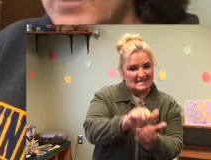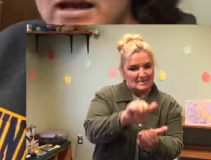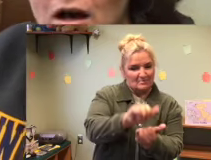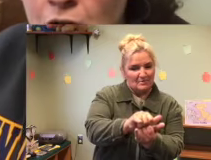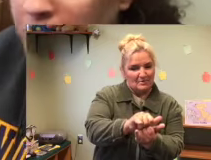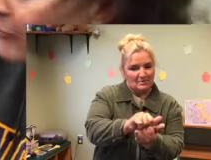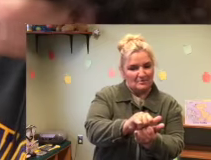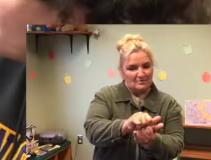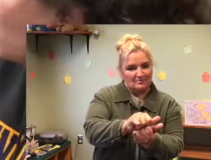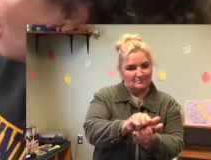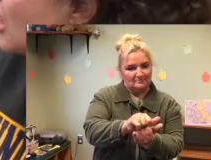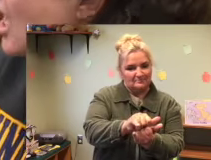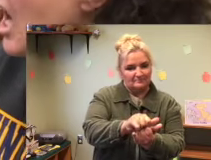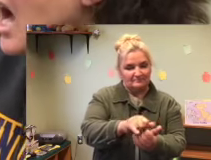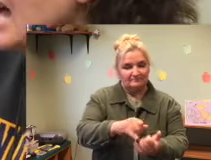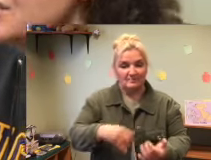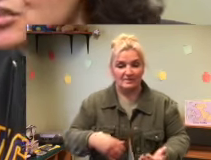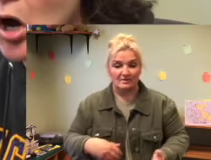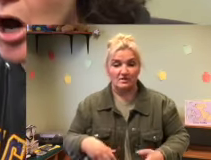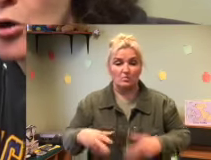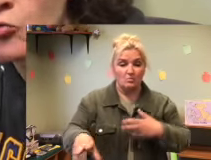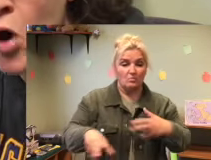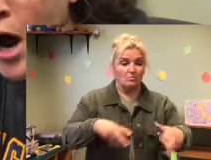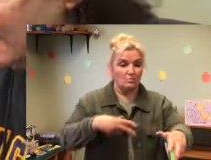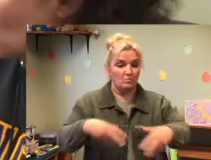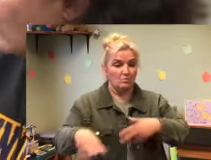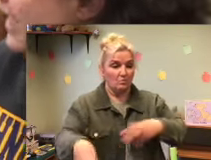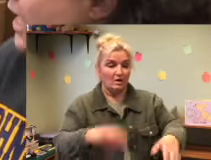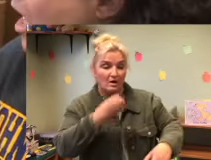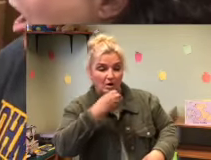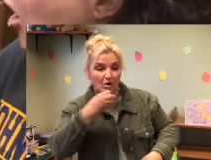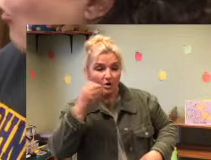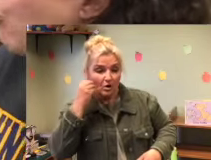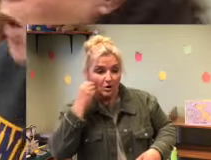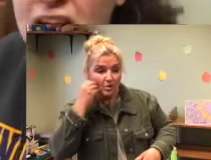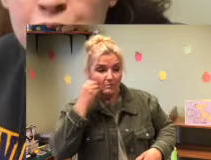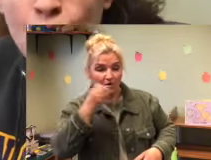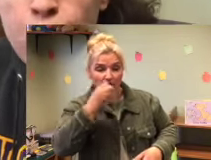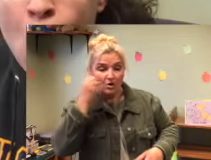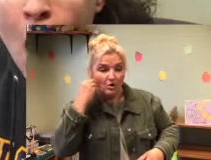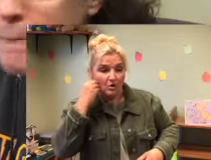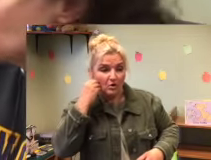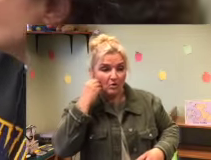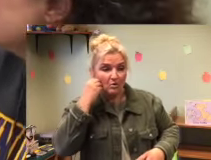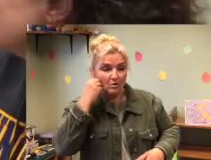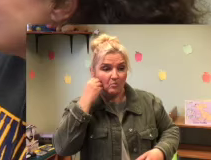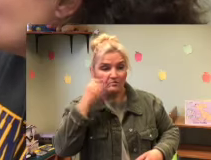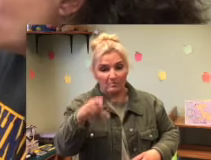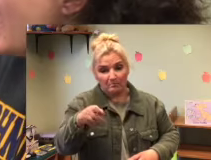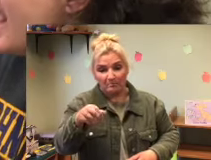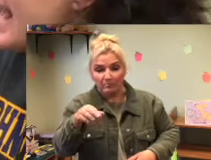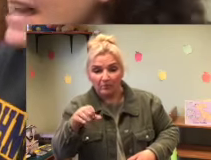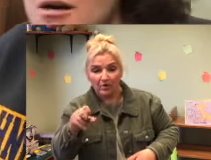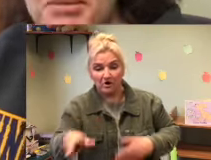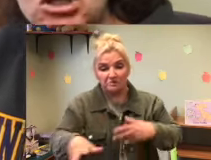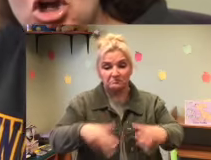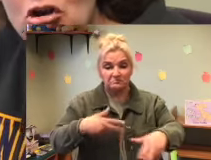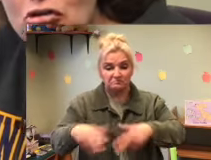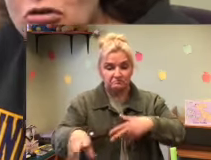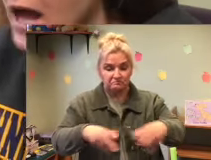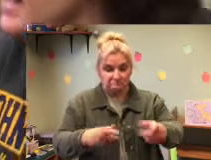On the way home from the park, I saw a robbery. One of the robbers was getting away